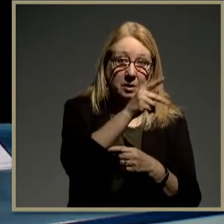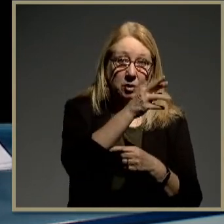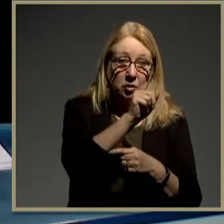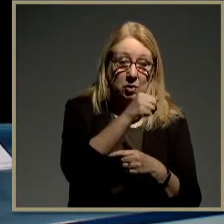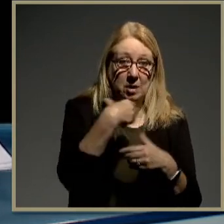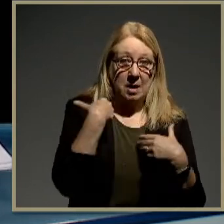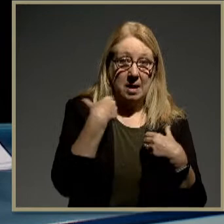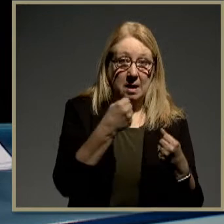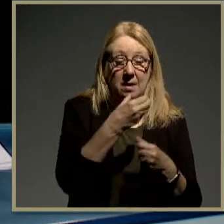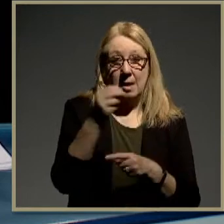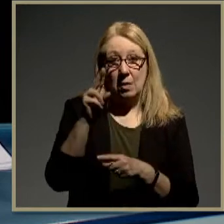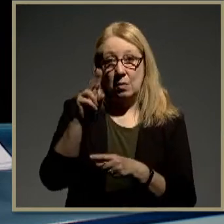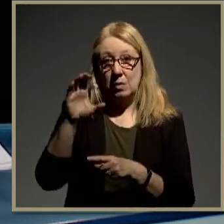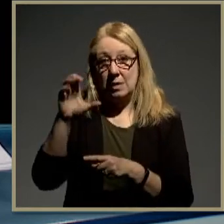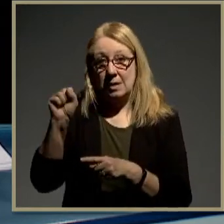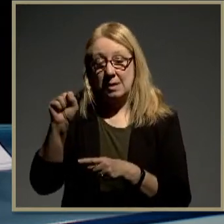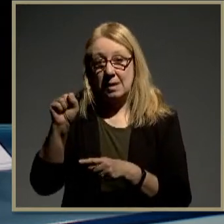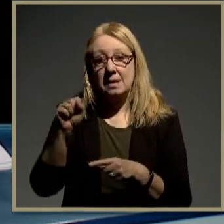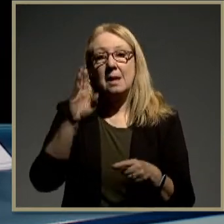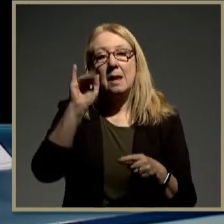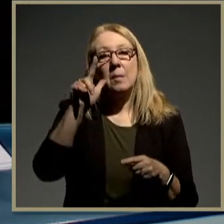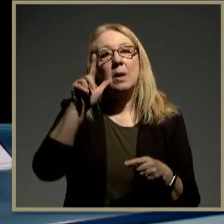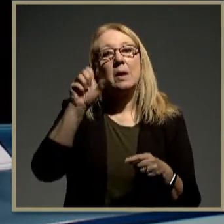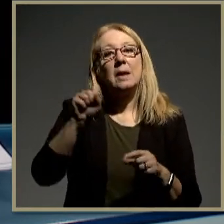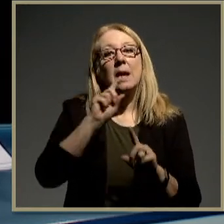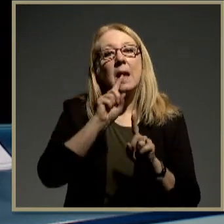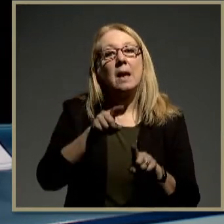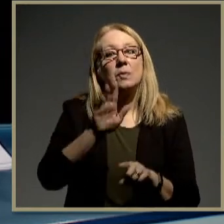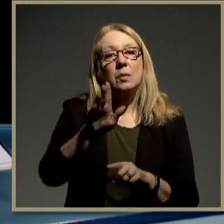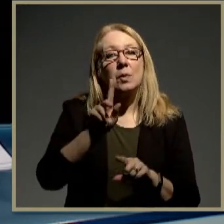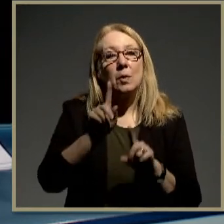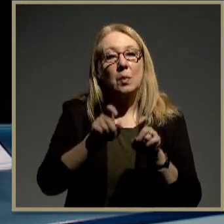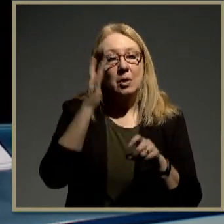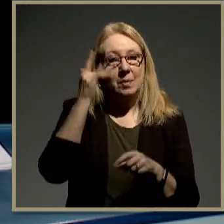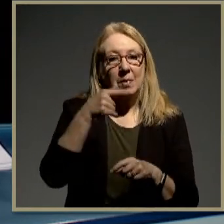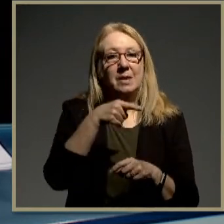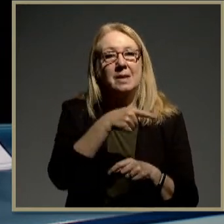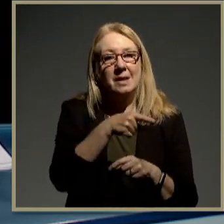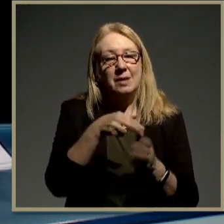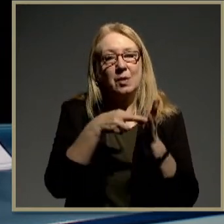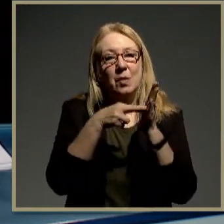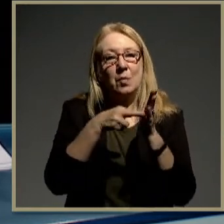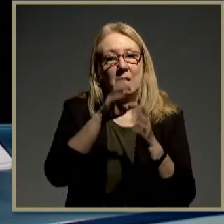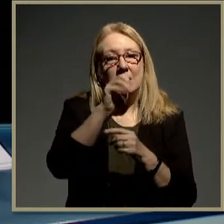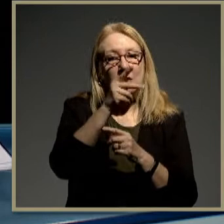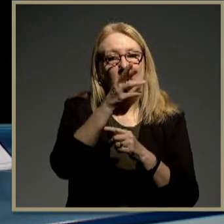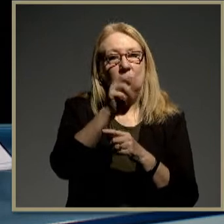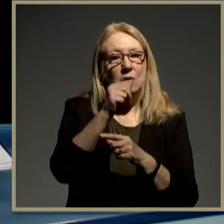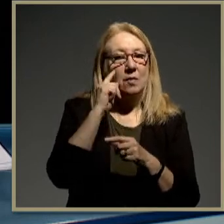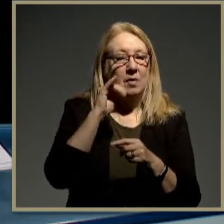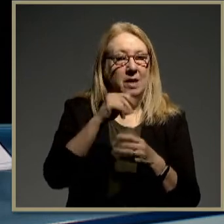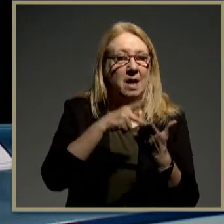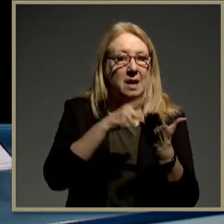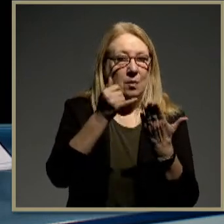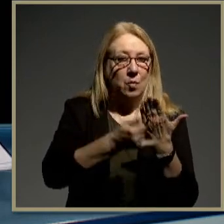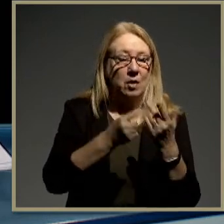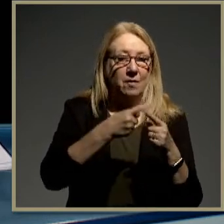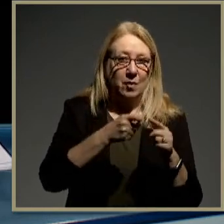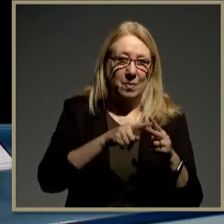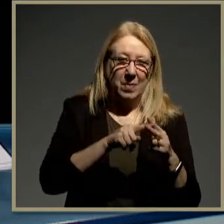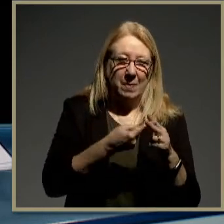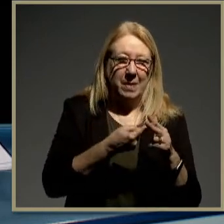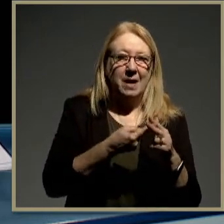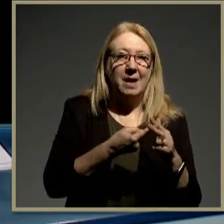Health. Bill Lewick can answer your questions because he has represented Centura on this project since day